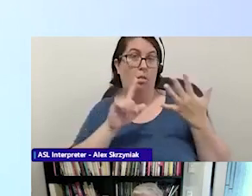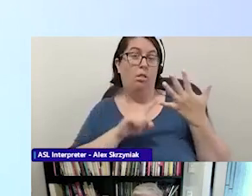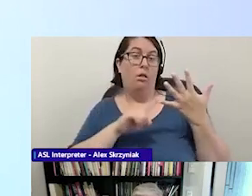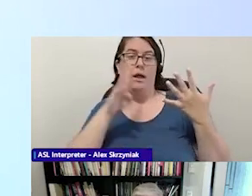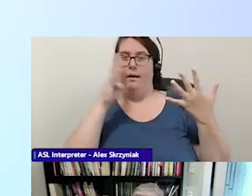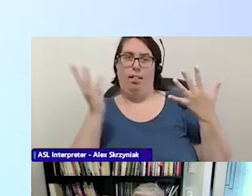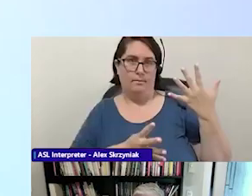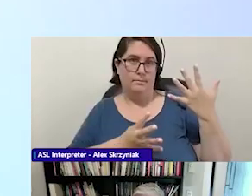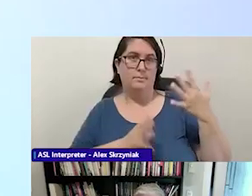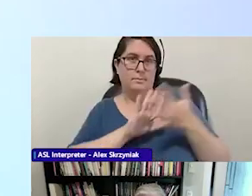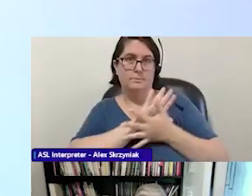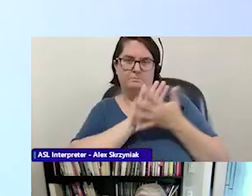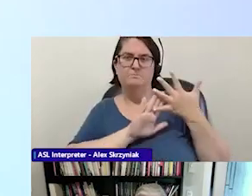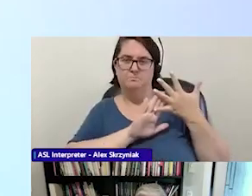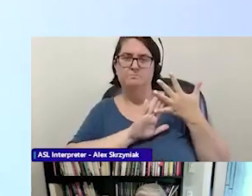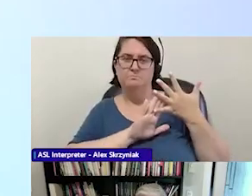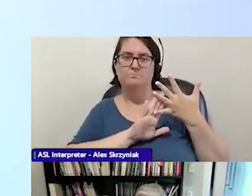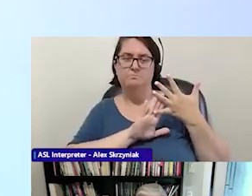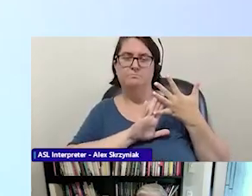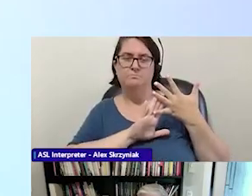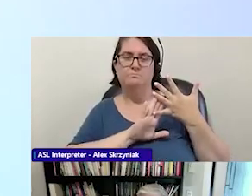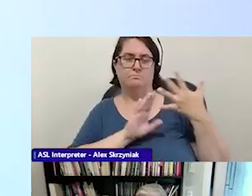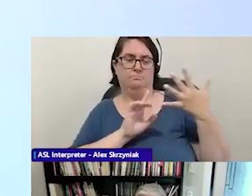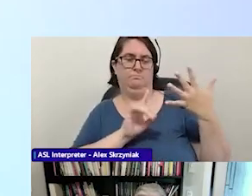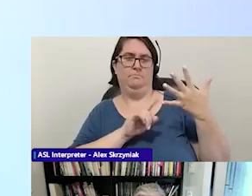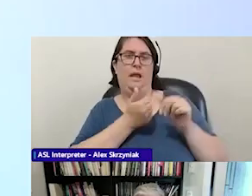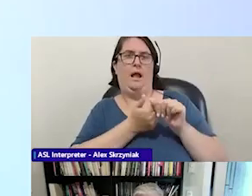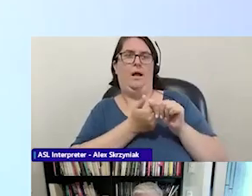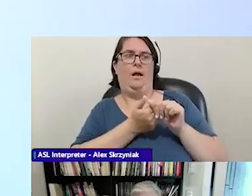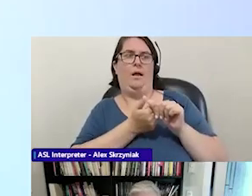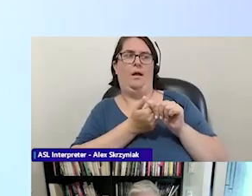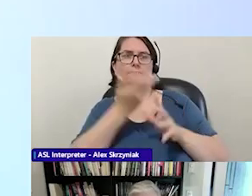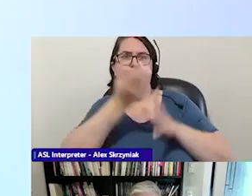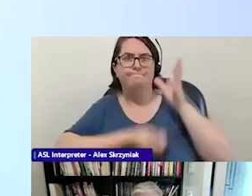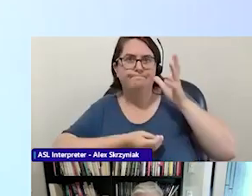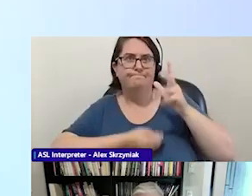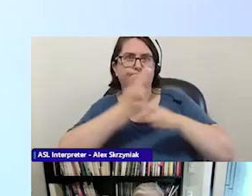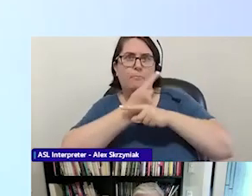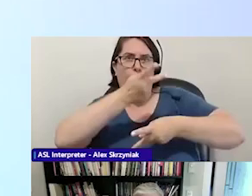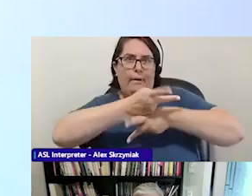finally, neglect, the absence of the provision of suitable care.